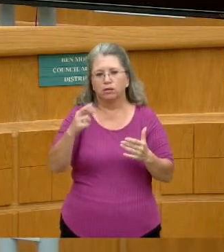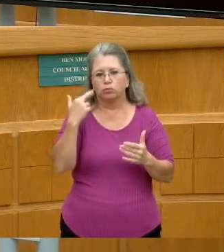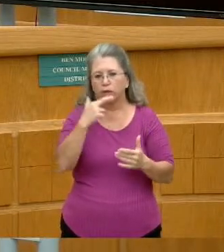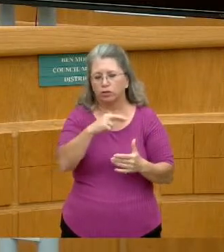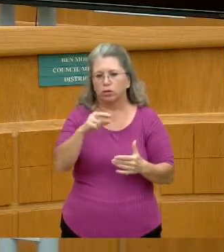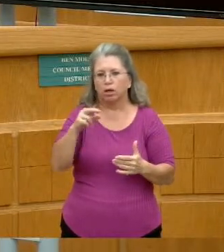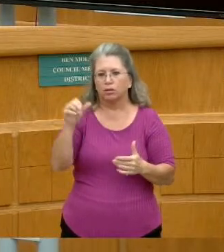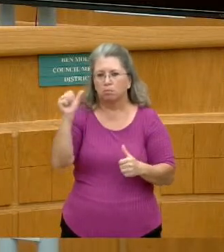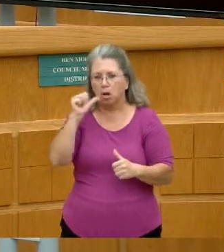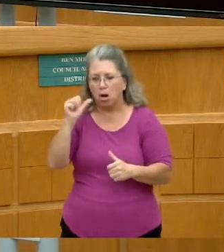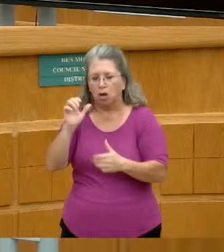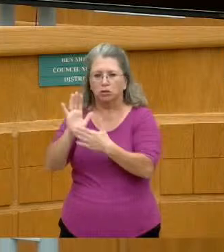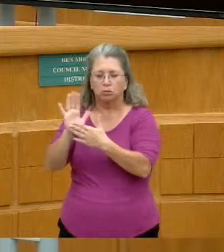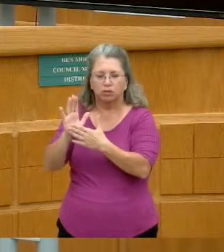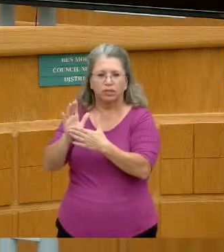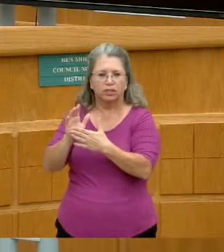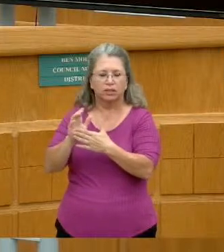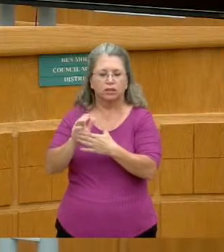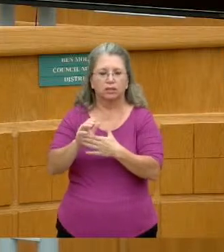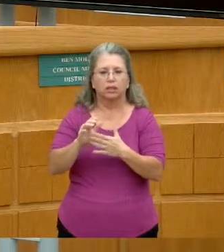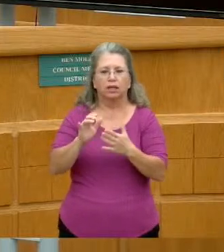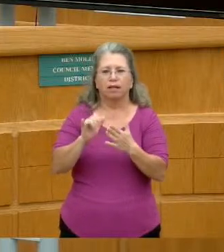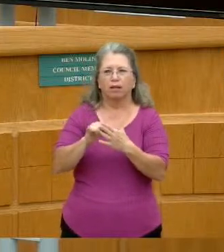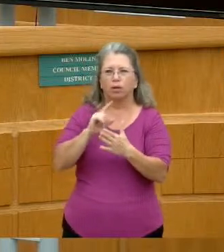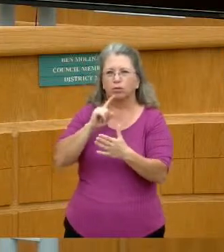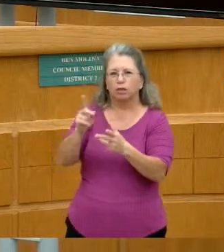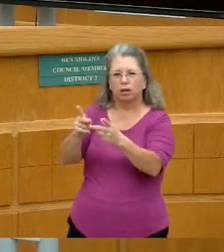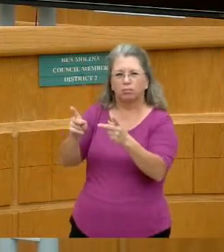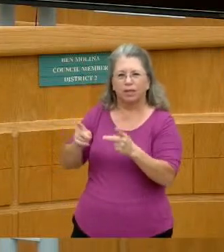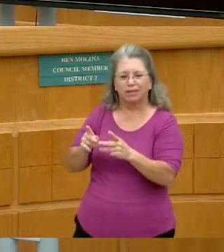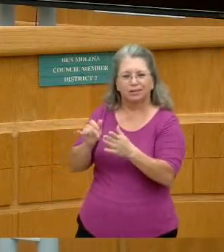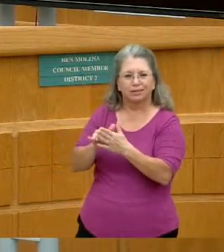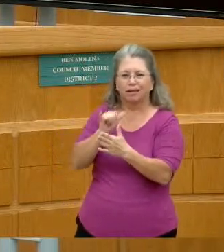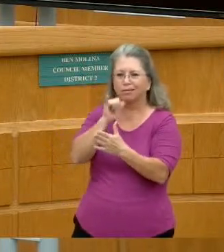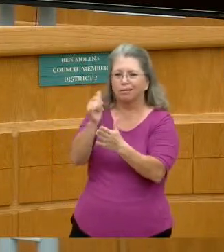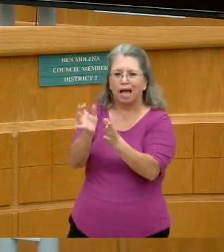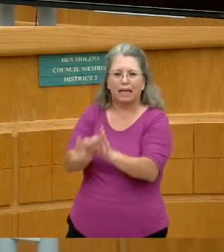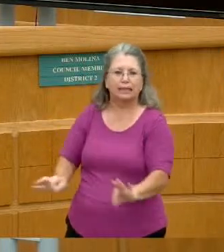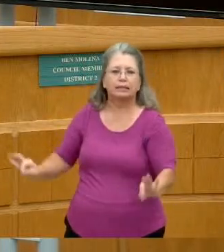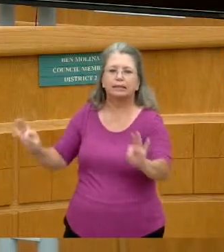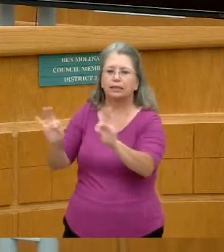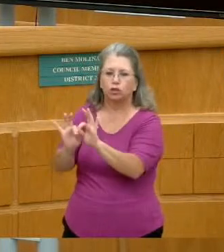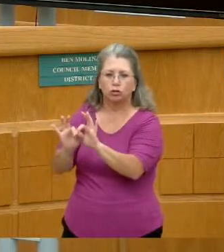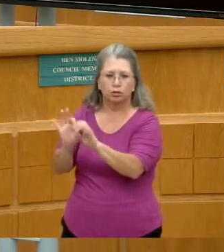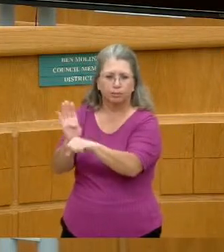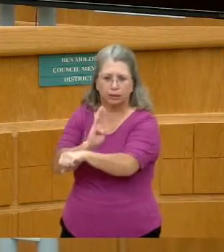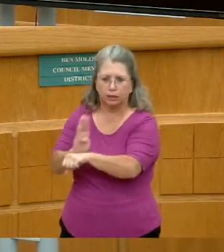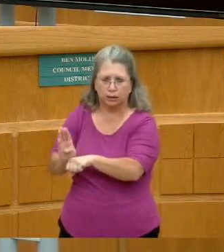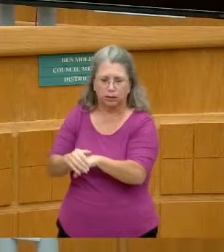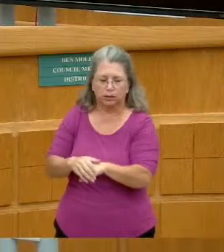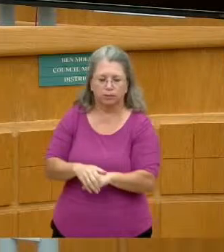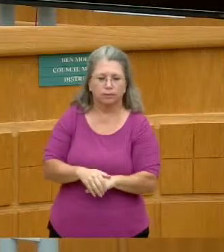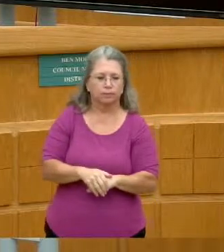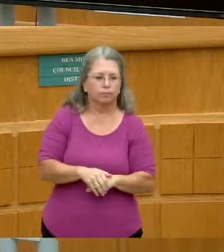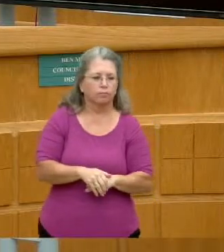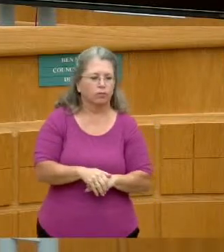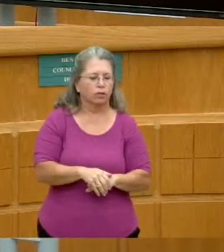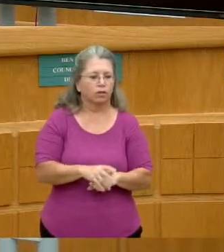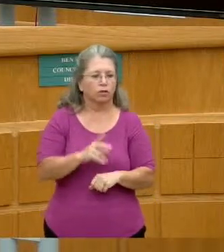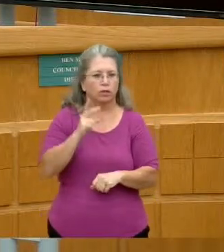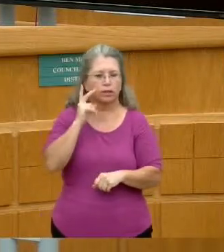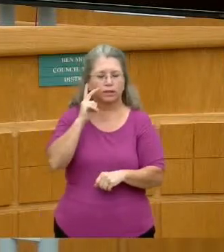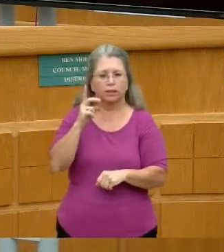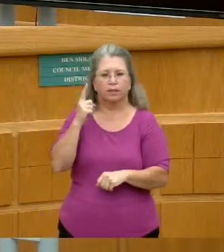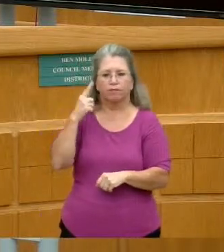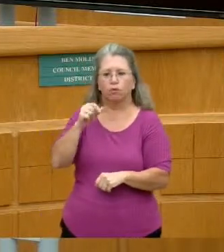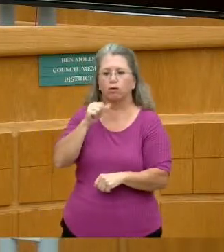which are not in blue, that are locations that are not essential. And you can see for the non-essential